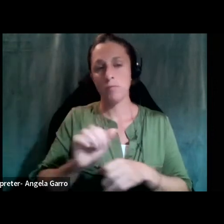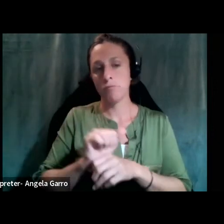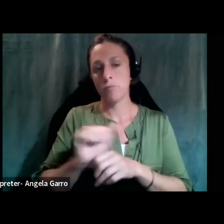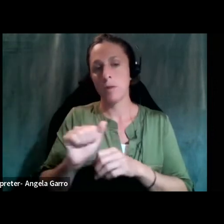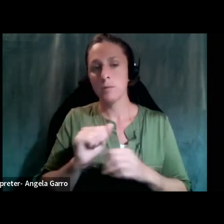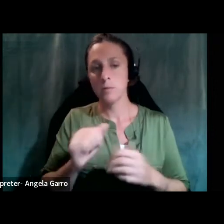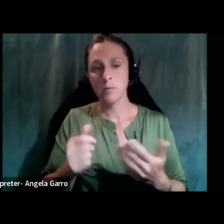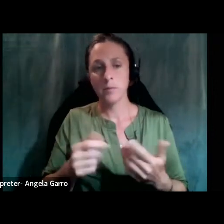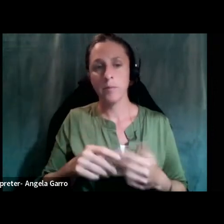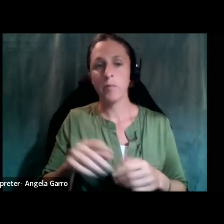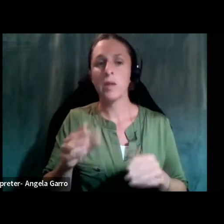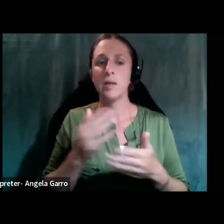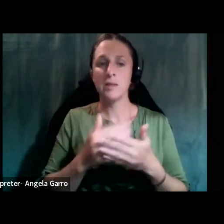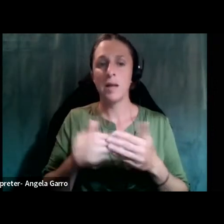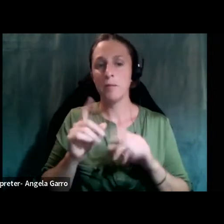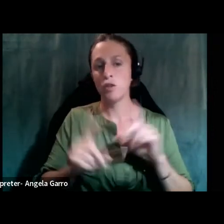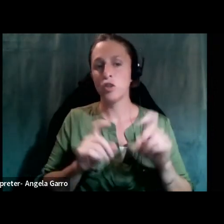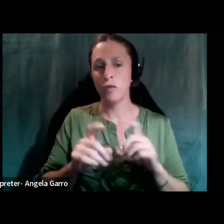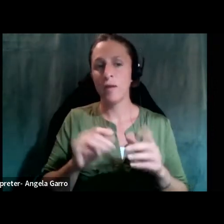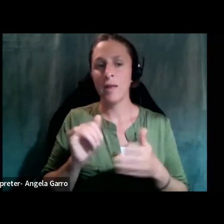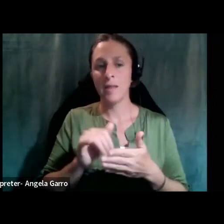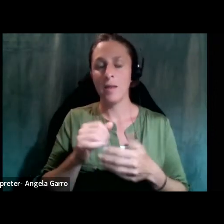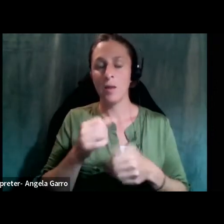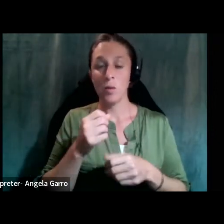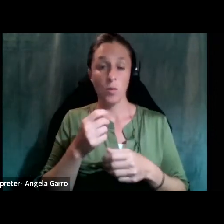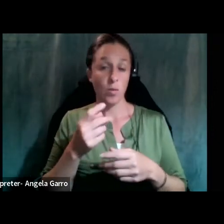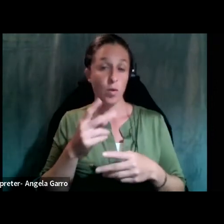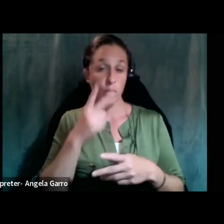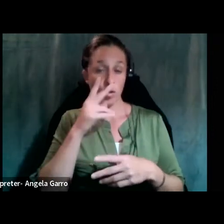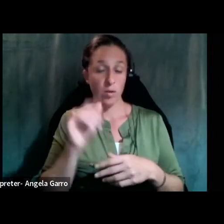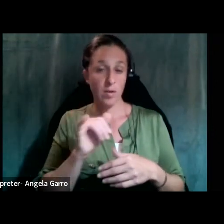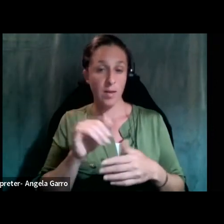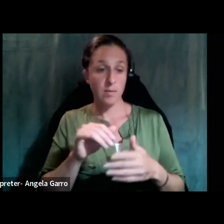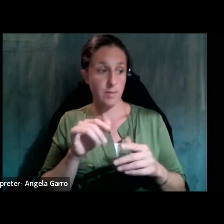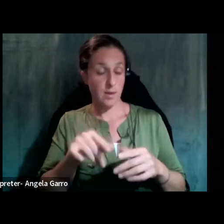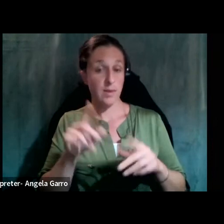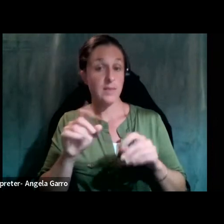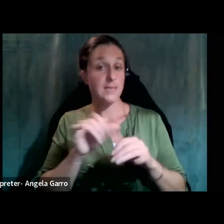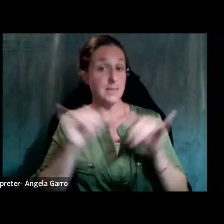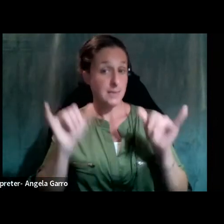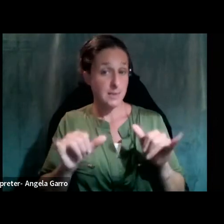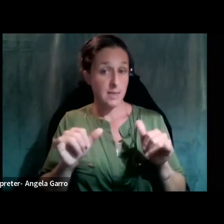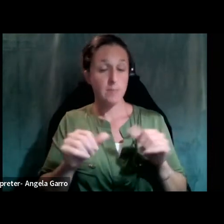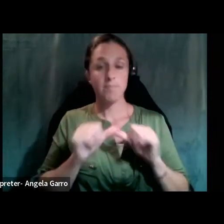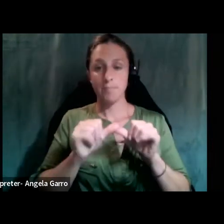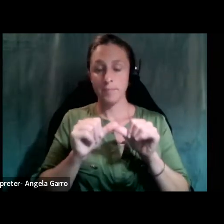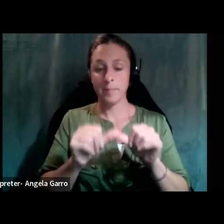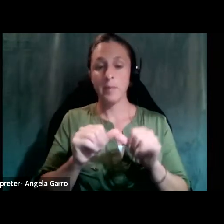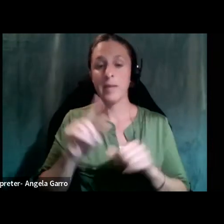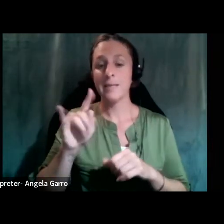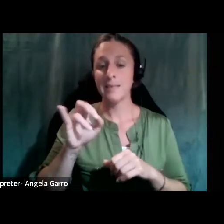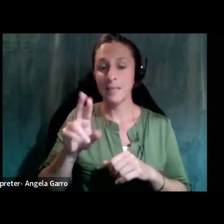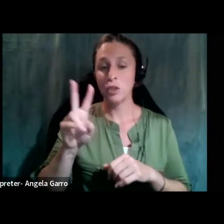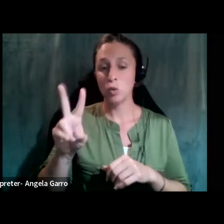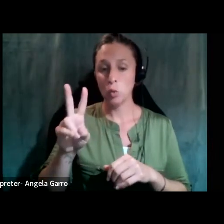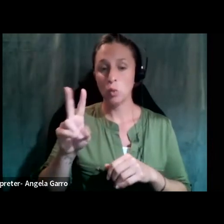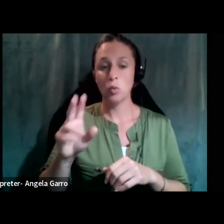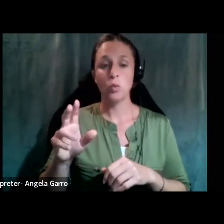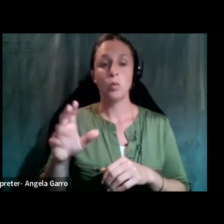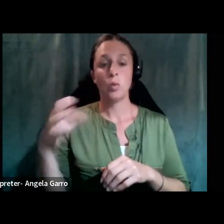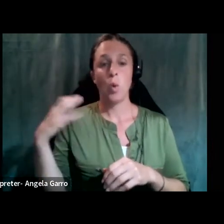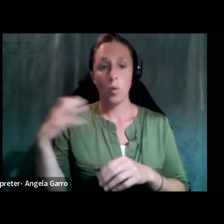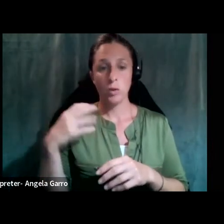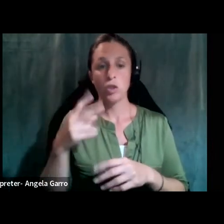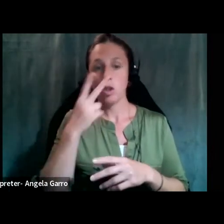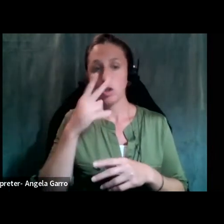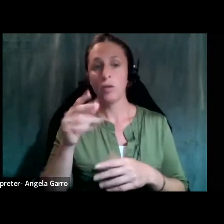survey. We're also looking for that the systems are becoming sustainable. So for the tier 2 coaching, we're hoping to see the teams using their services